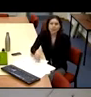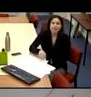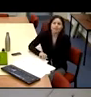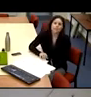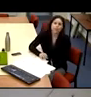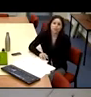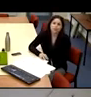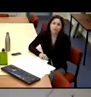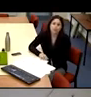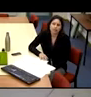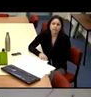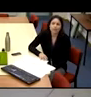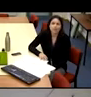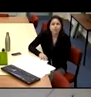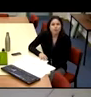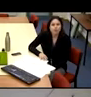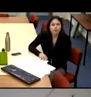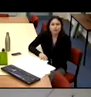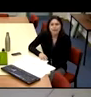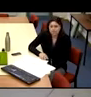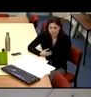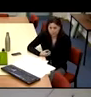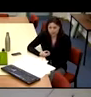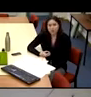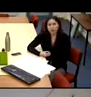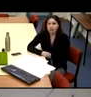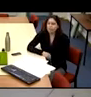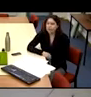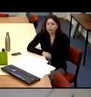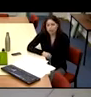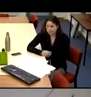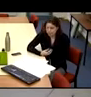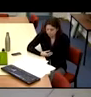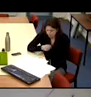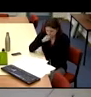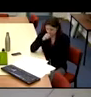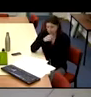everything we had with us had drowned in the ocean, the word gave us a name. So for her,